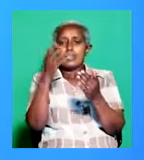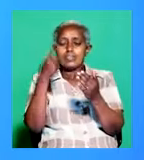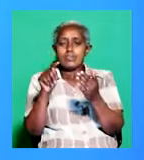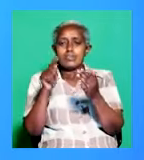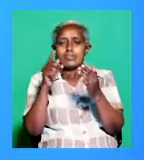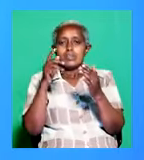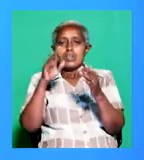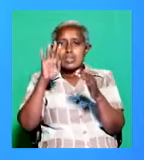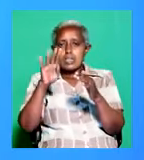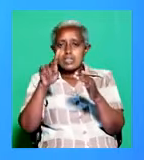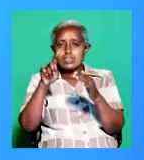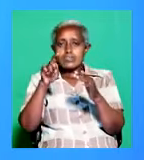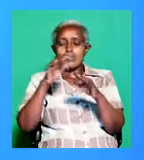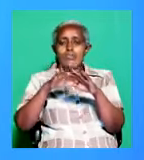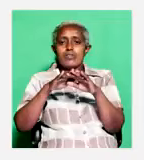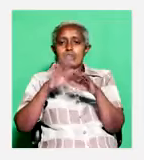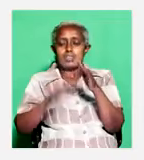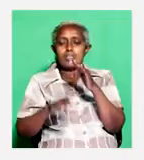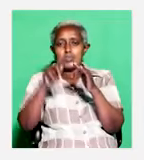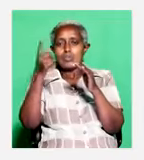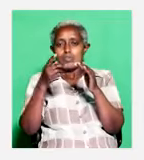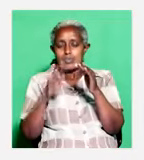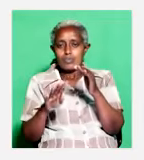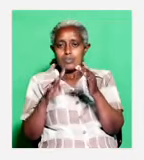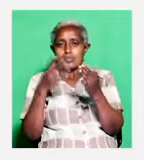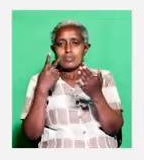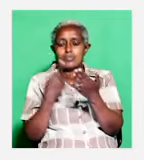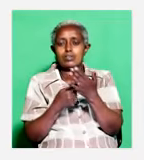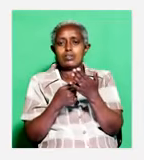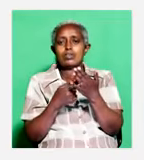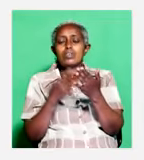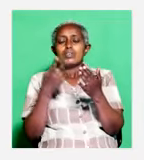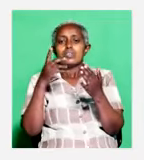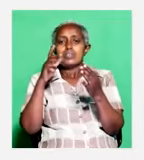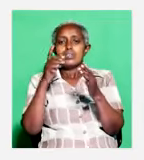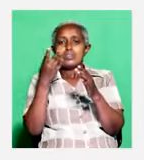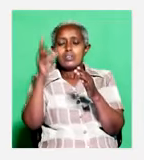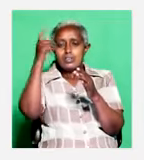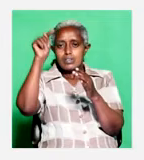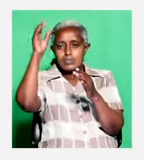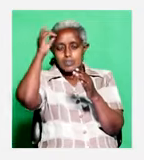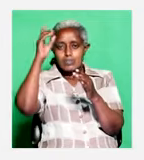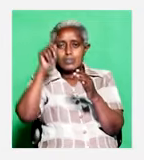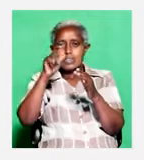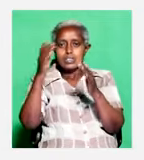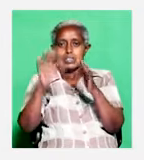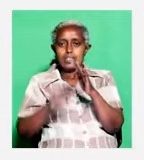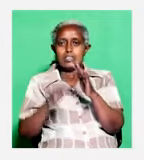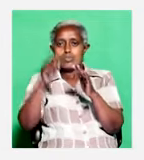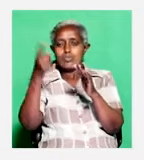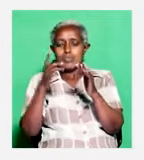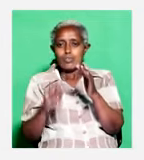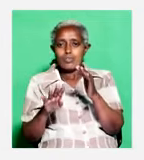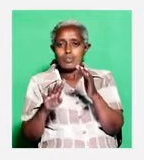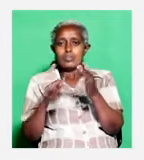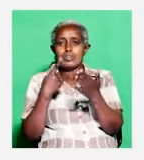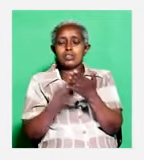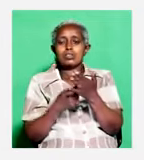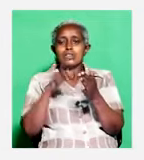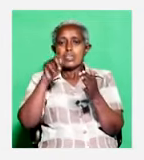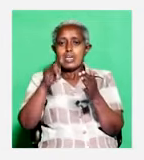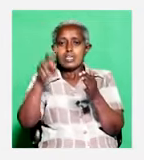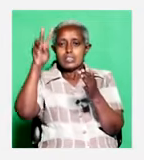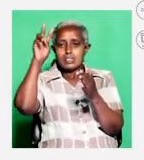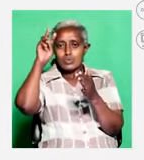for x less than 1 over 4 too. So the derivative for x less than 1 over 4 will be, it is